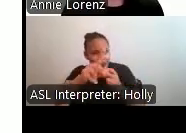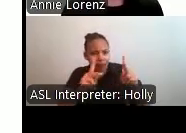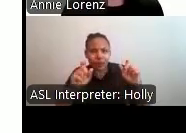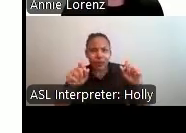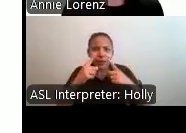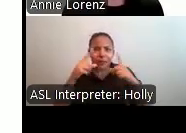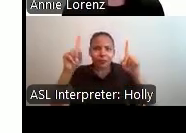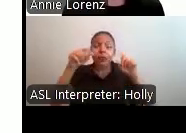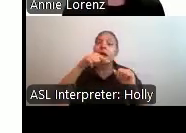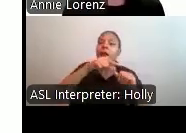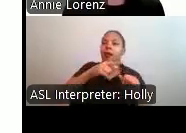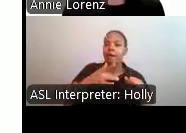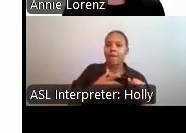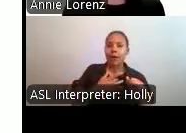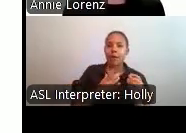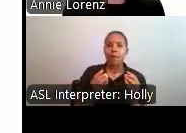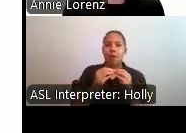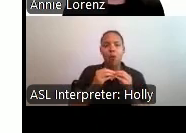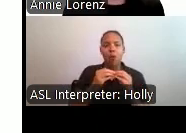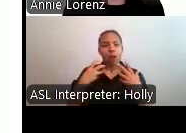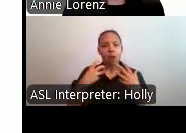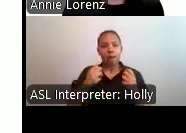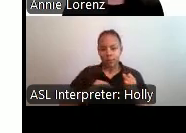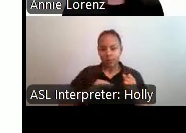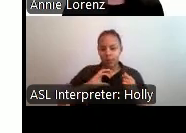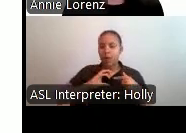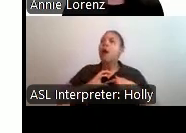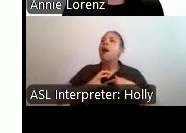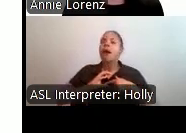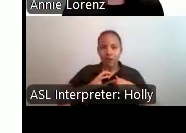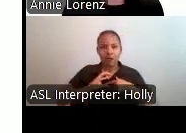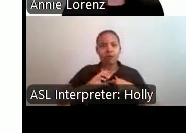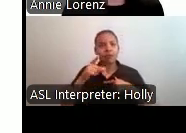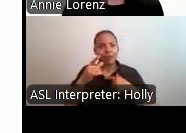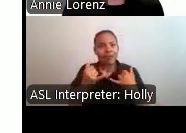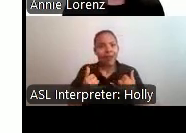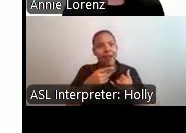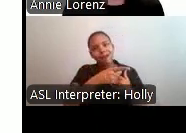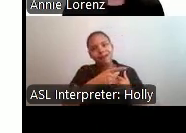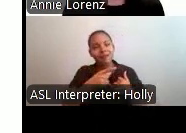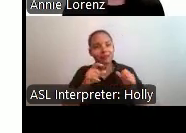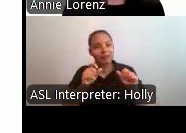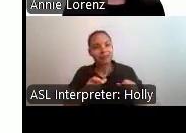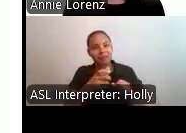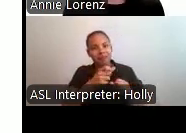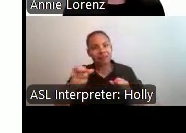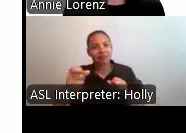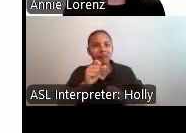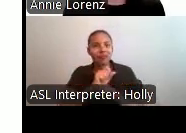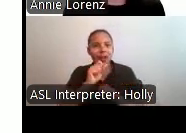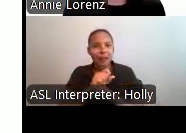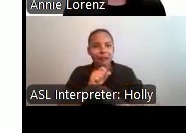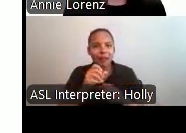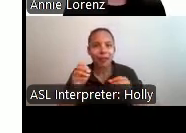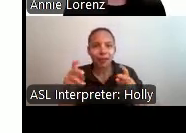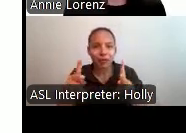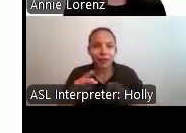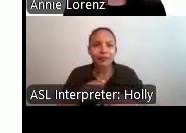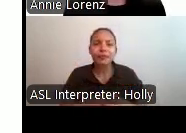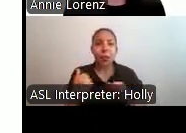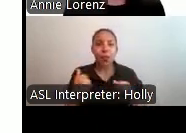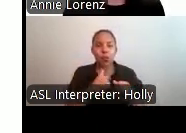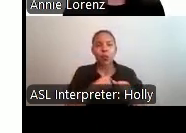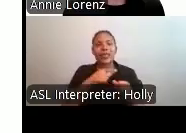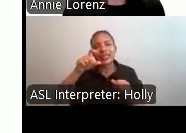job opportunity. Stigma is one of the biggest barriers to customers seeking support. We all can and should normalize